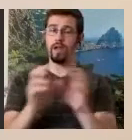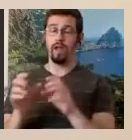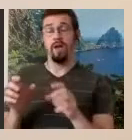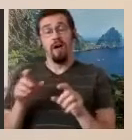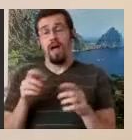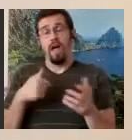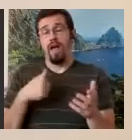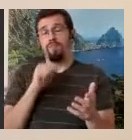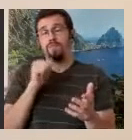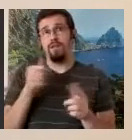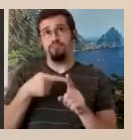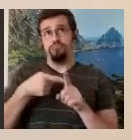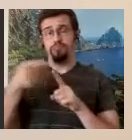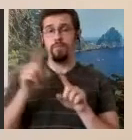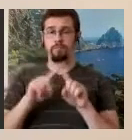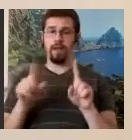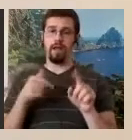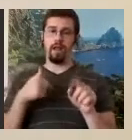to have